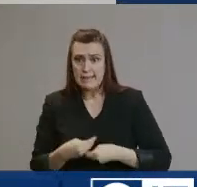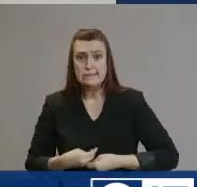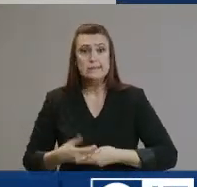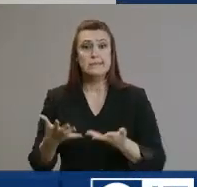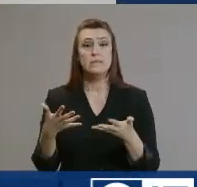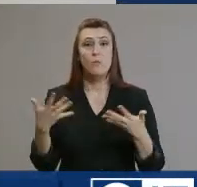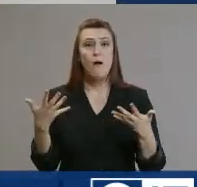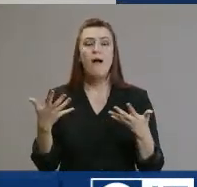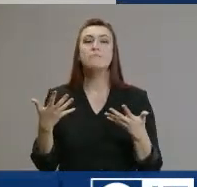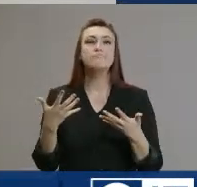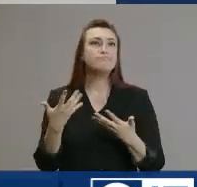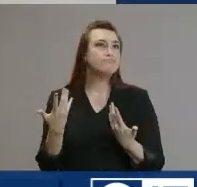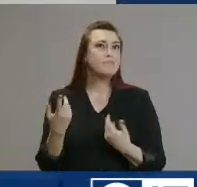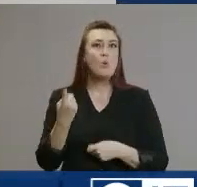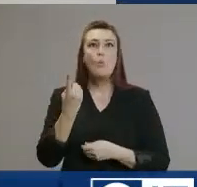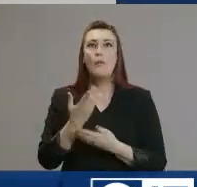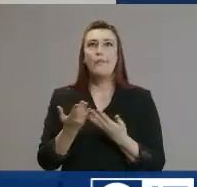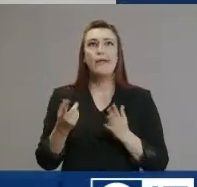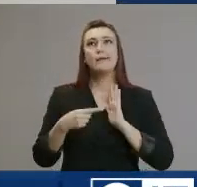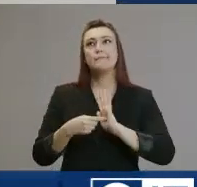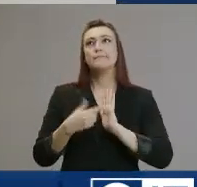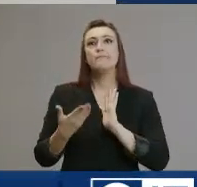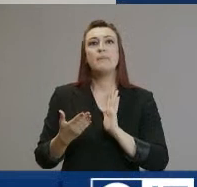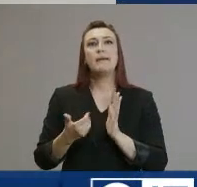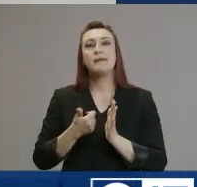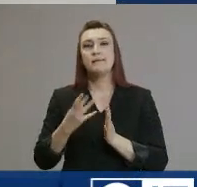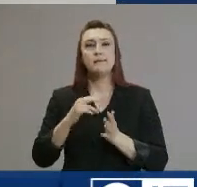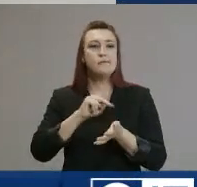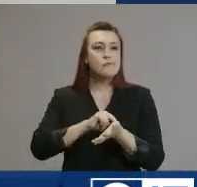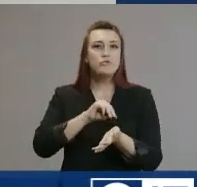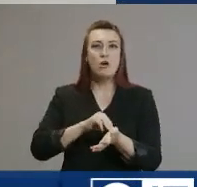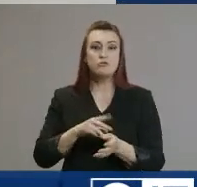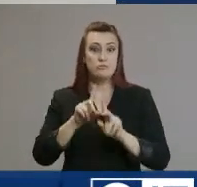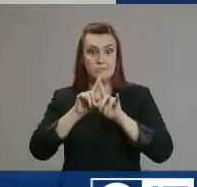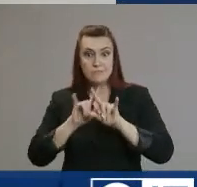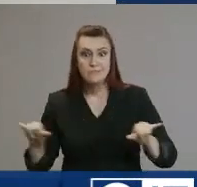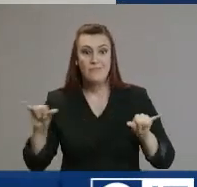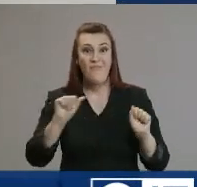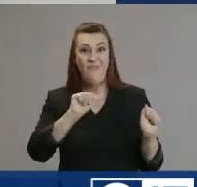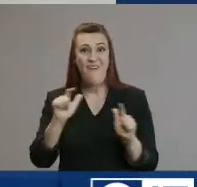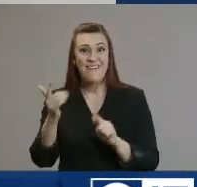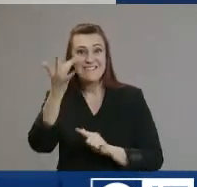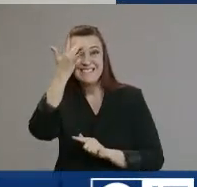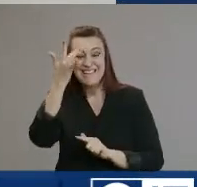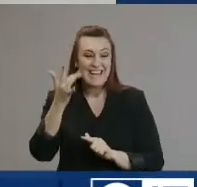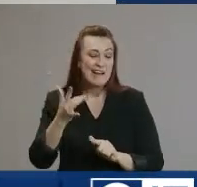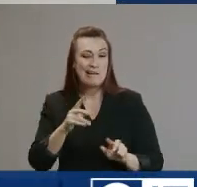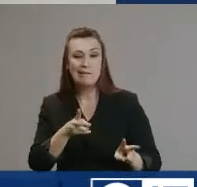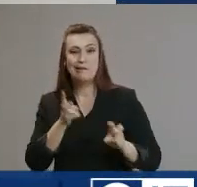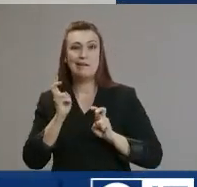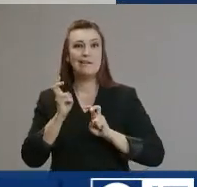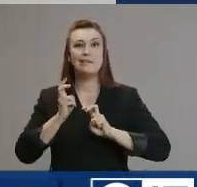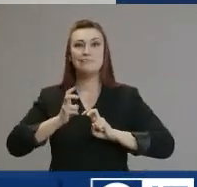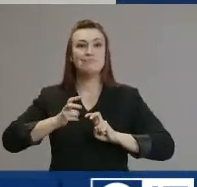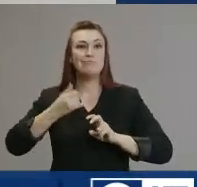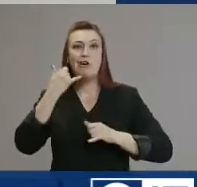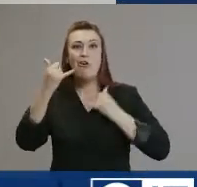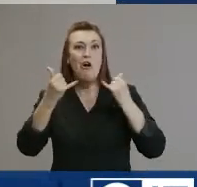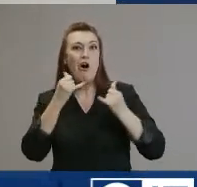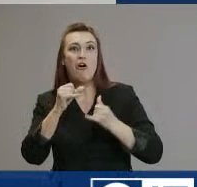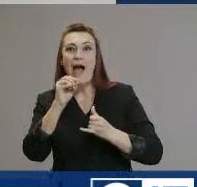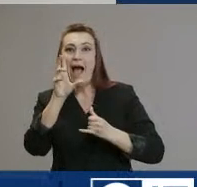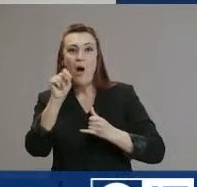a bunch of the physicians or nurses got sick and they called off, they can request additional resources through their county